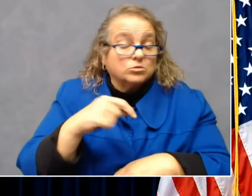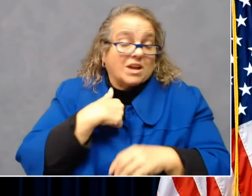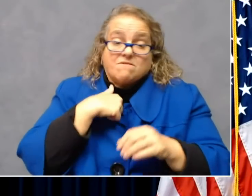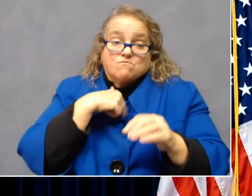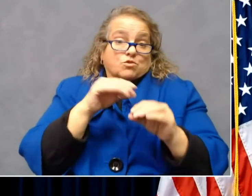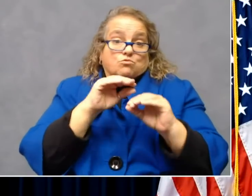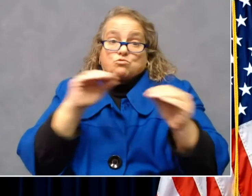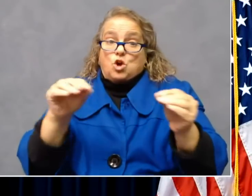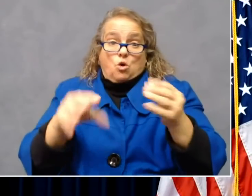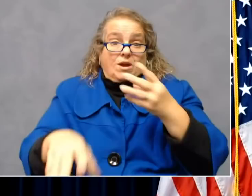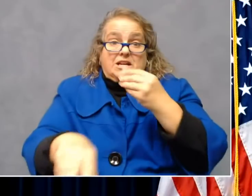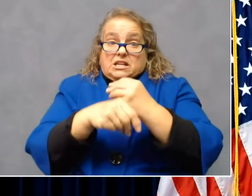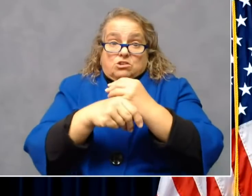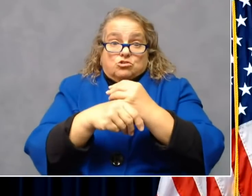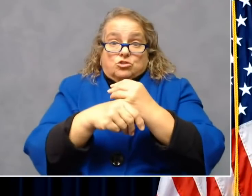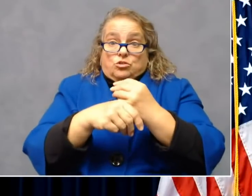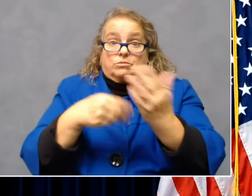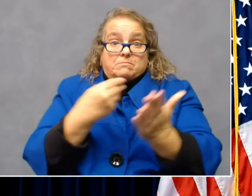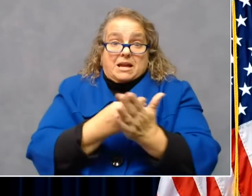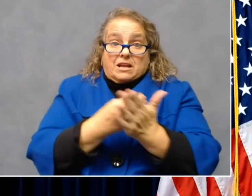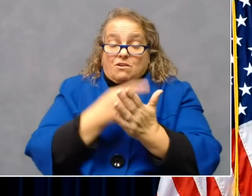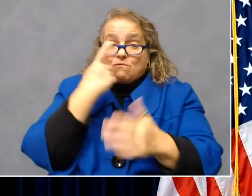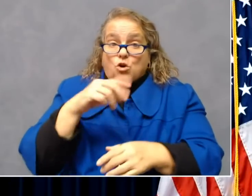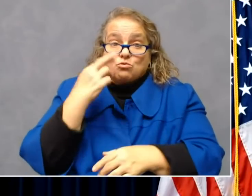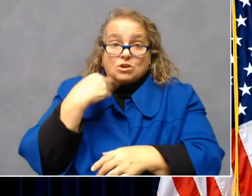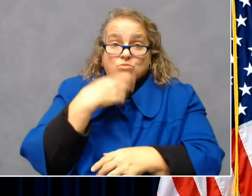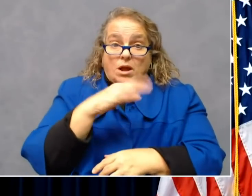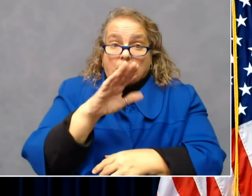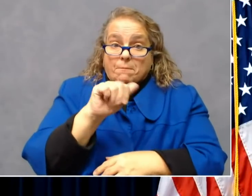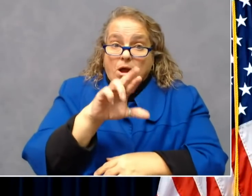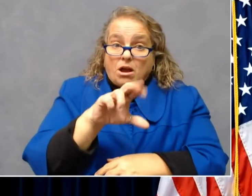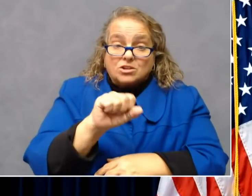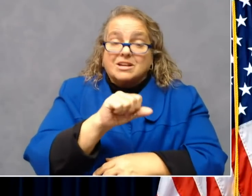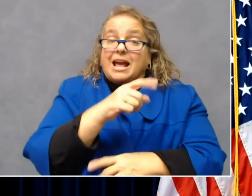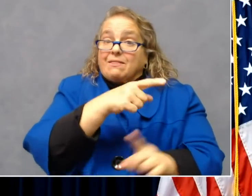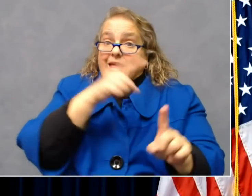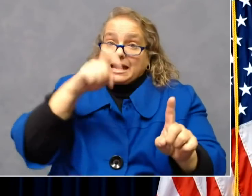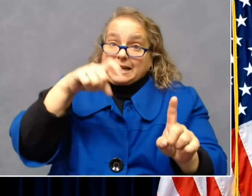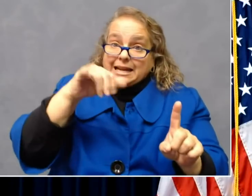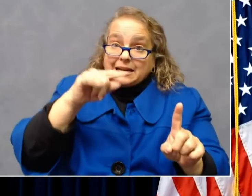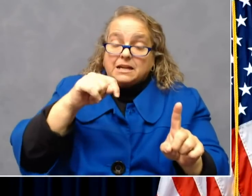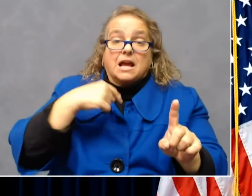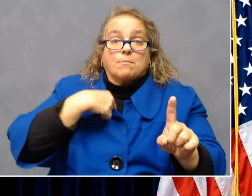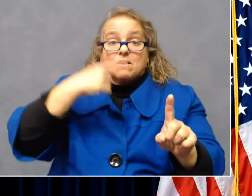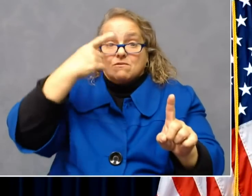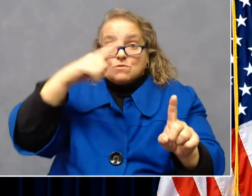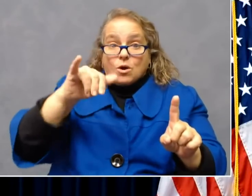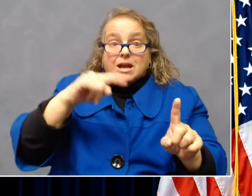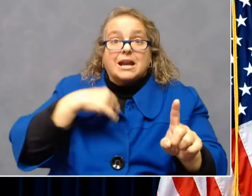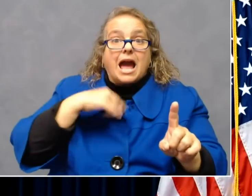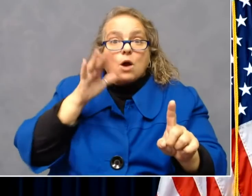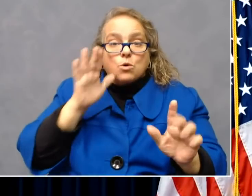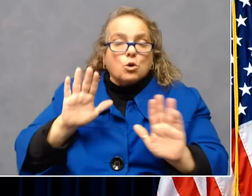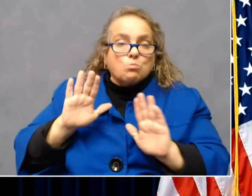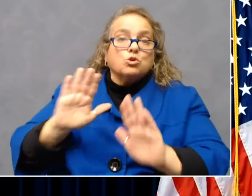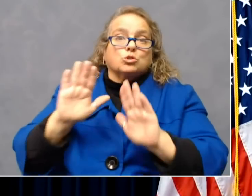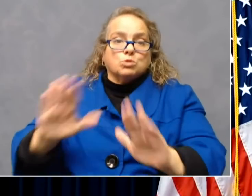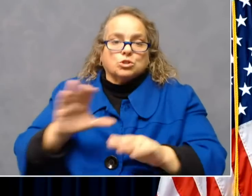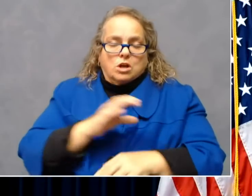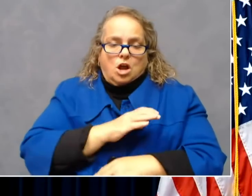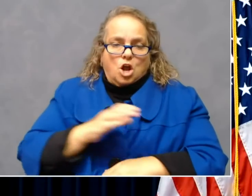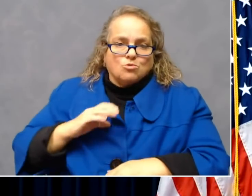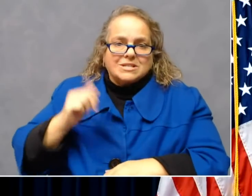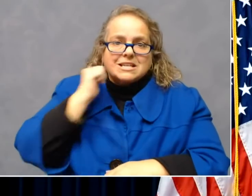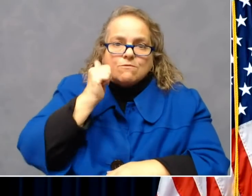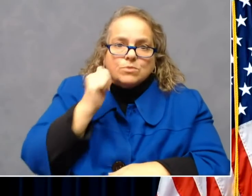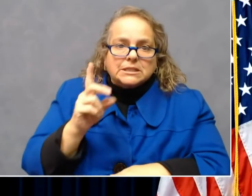and they need it, and I am for it, and I will push Congress. I will be public about it each and every day. I know what we can do for you doesn't